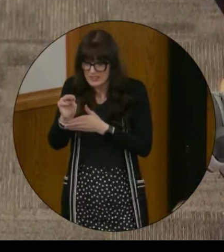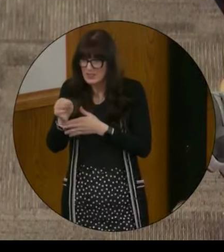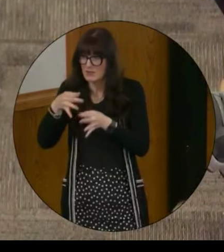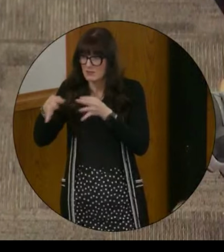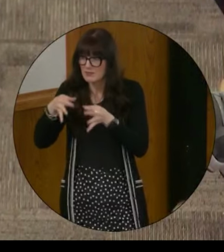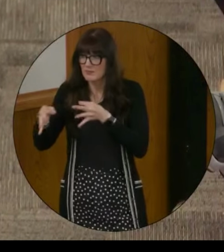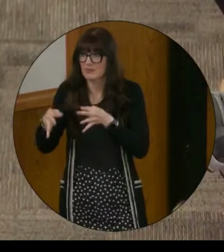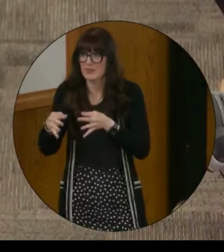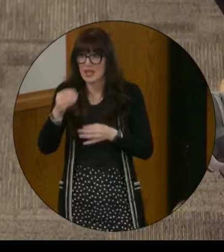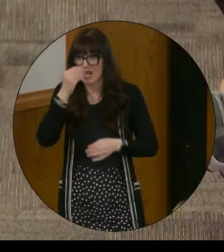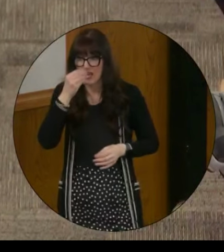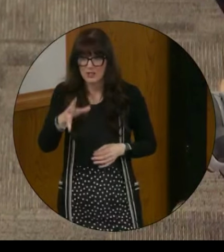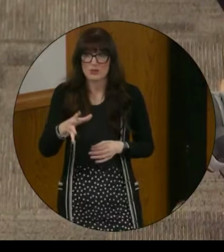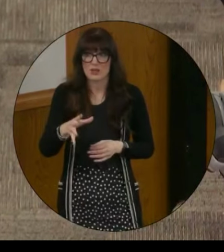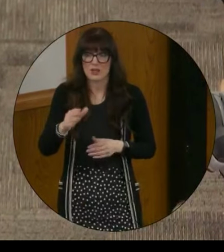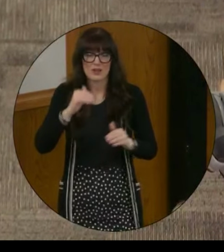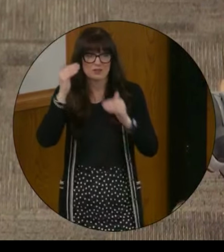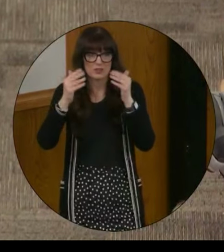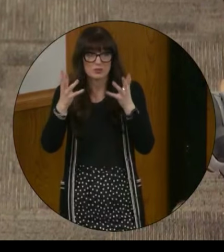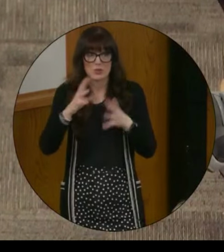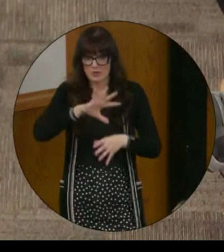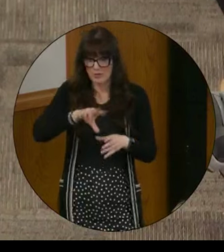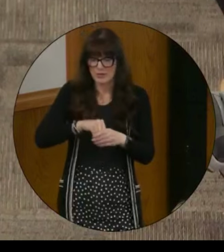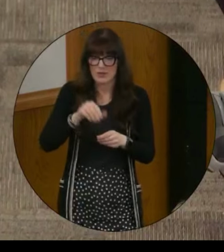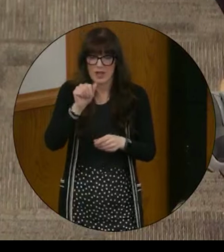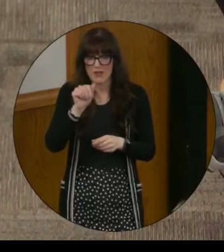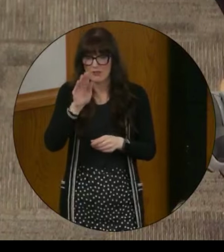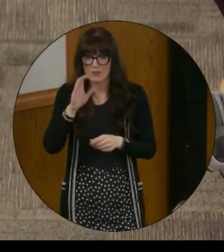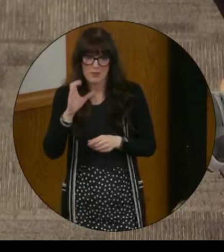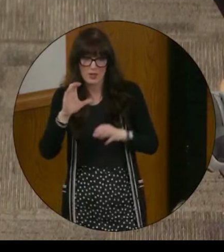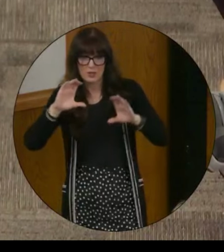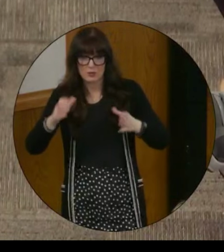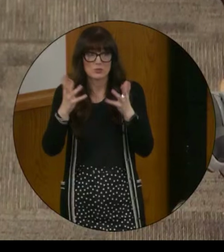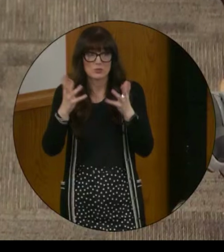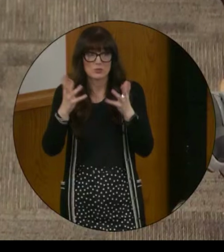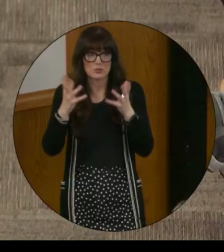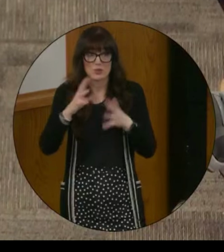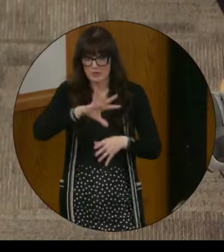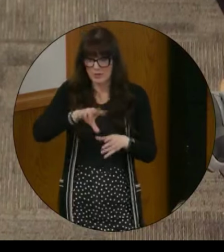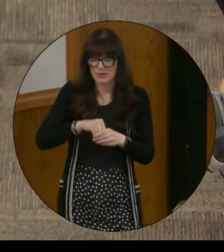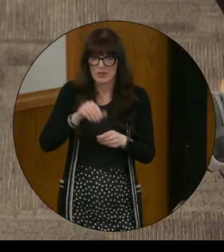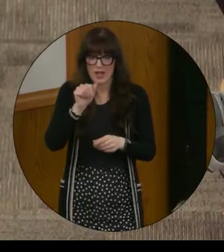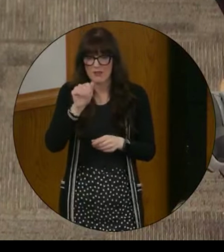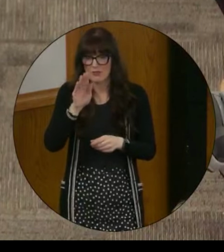I don't care if adults want to be part of the alphabet group, but leave our